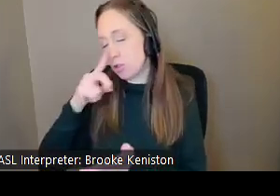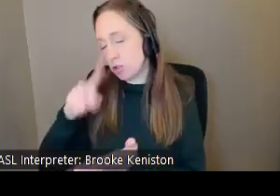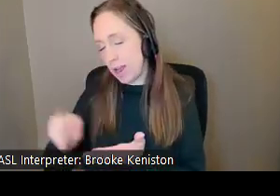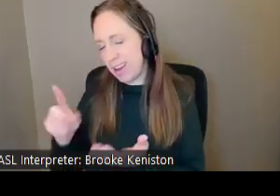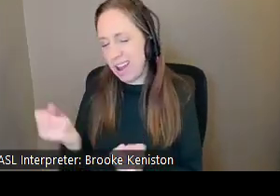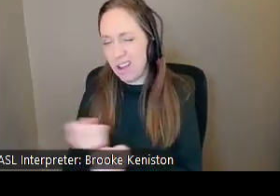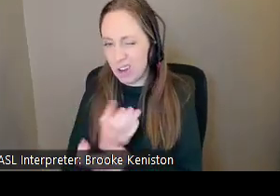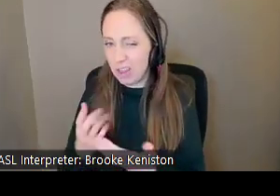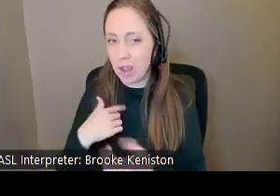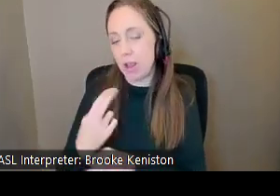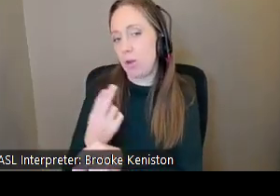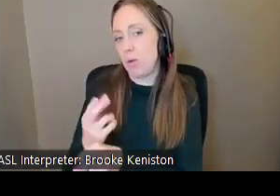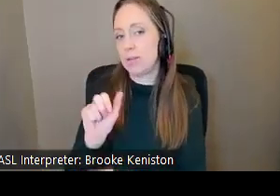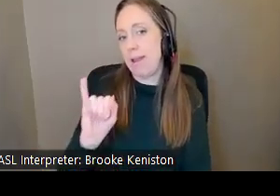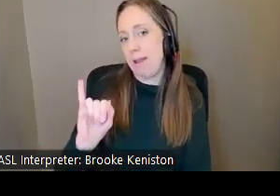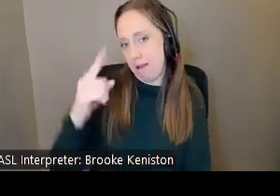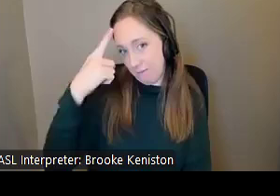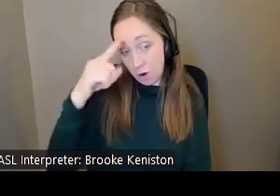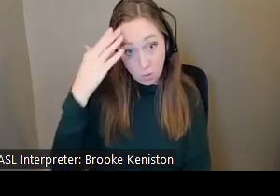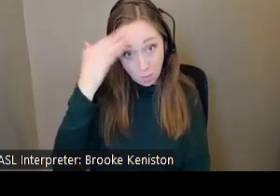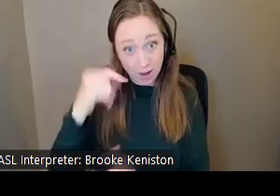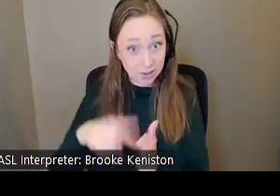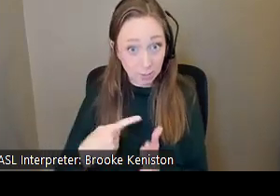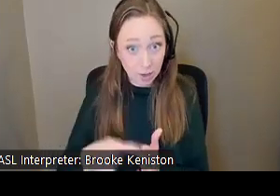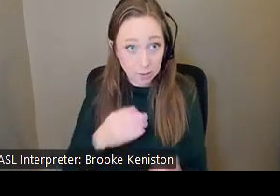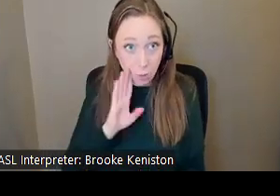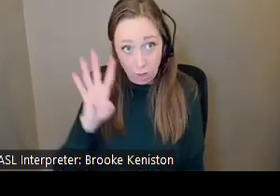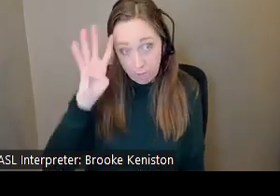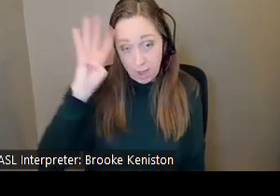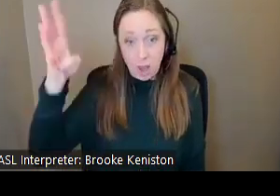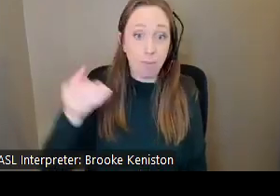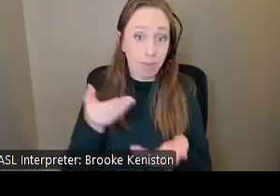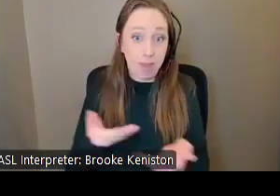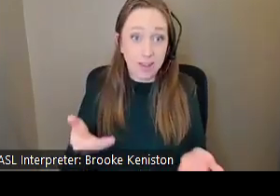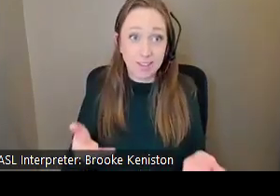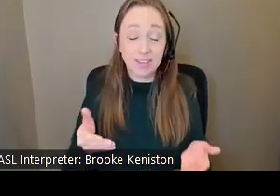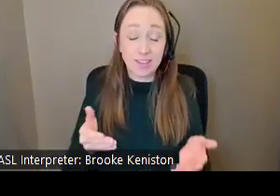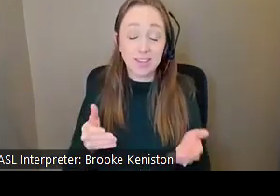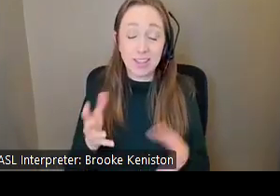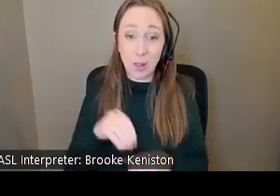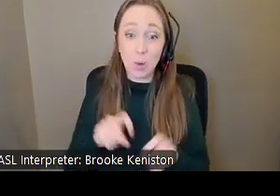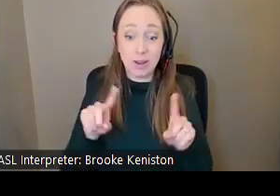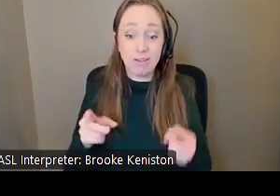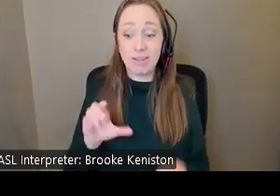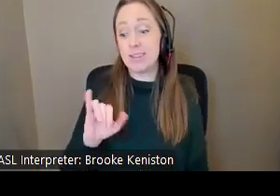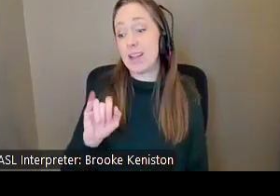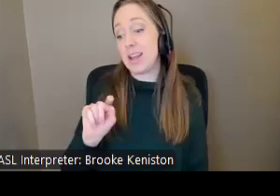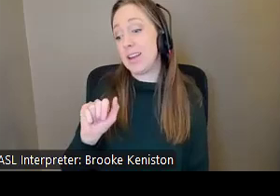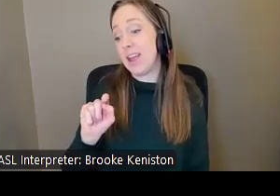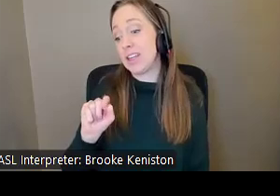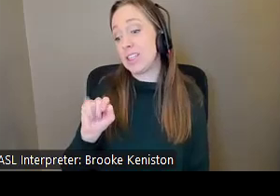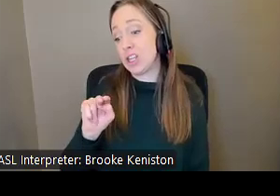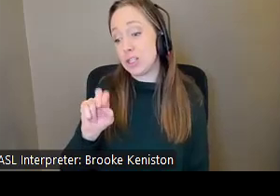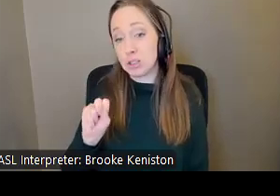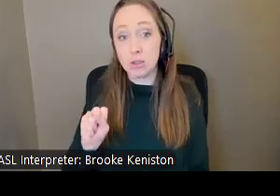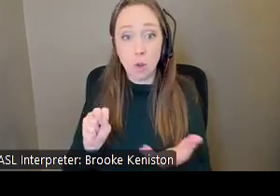because sometimes they're just making up stuff, including citations. So you might feel like you have like 10 citations for your article,